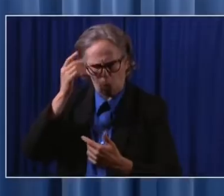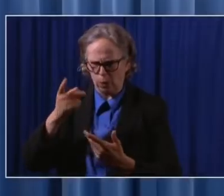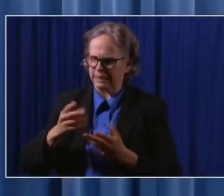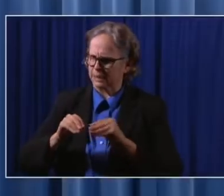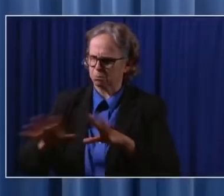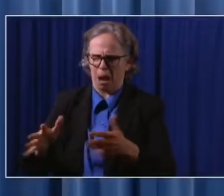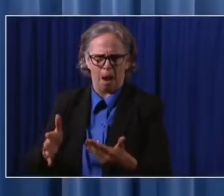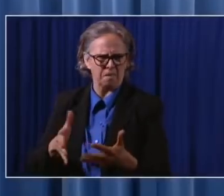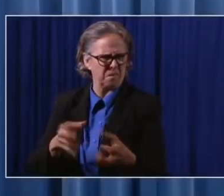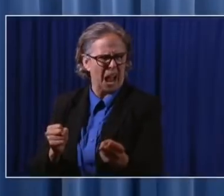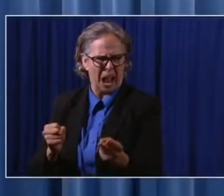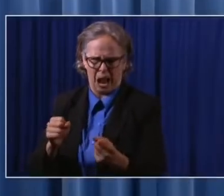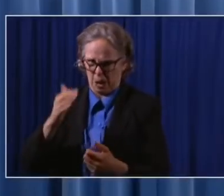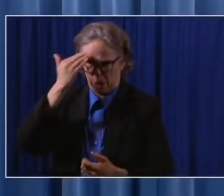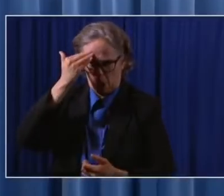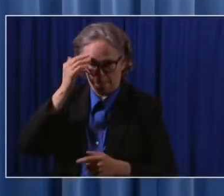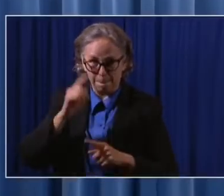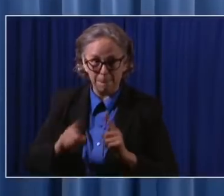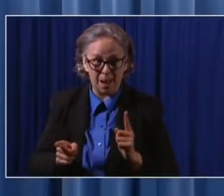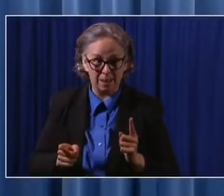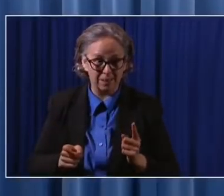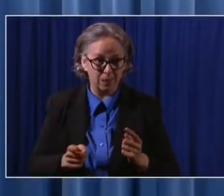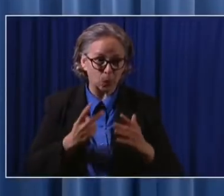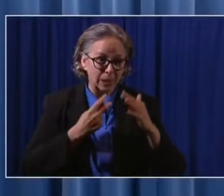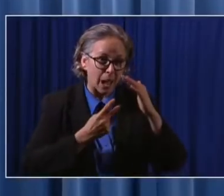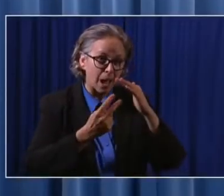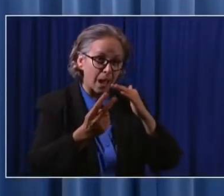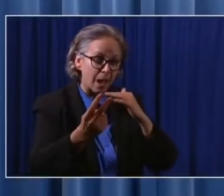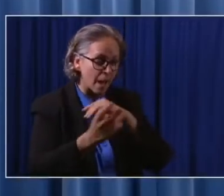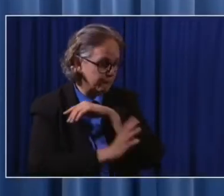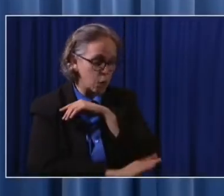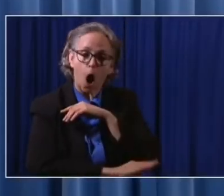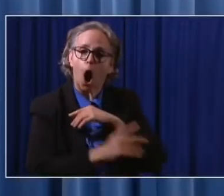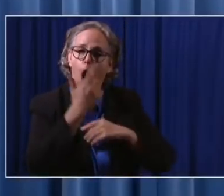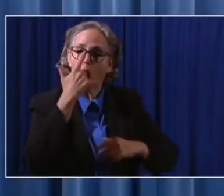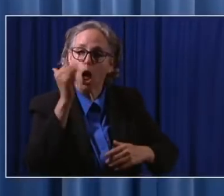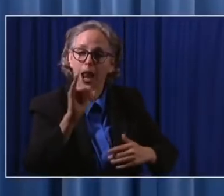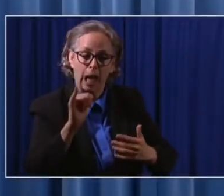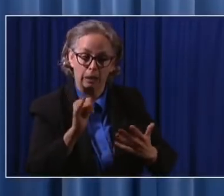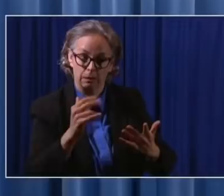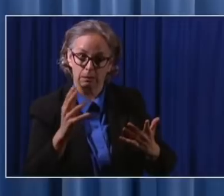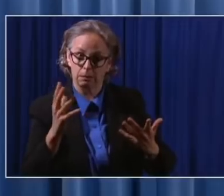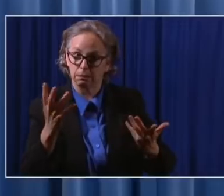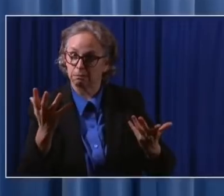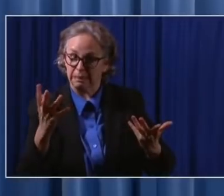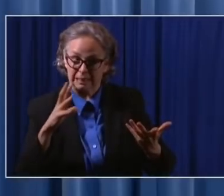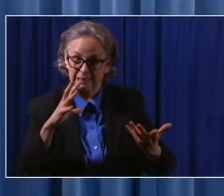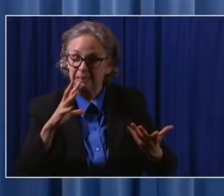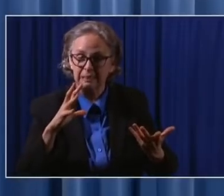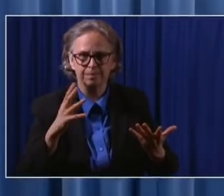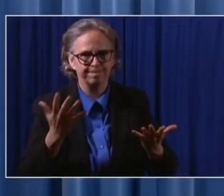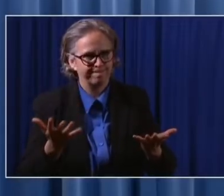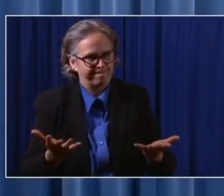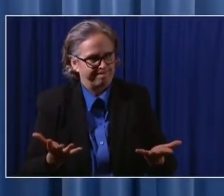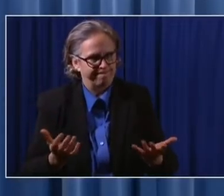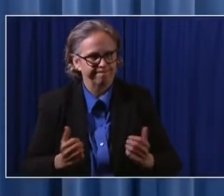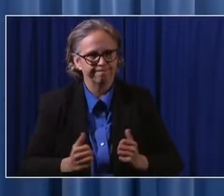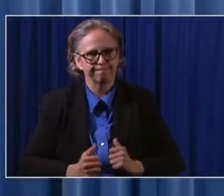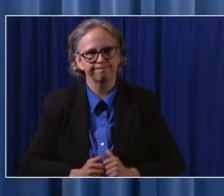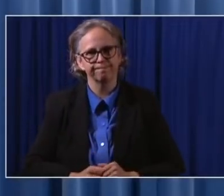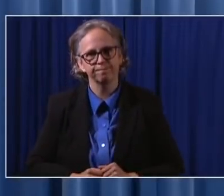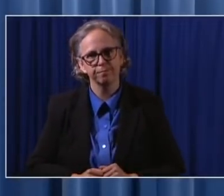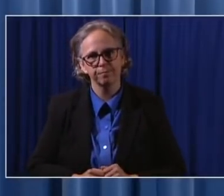know, we don't know where exactly it's going to be in the fall. And I'll just conclude before I say goodbye to all of you